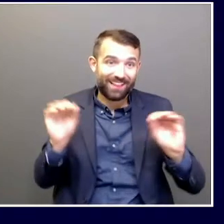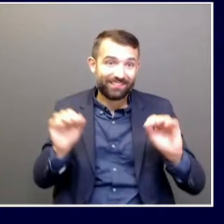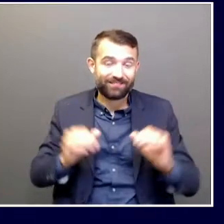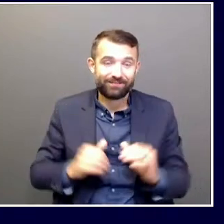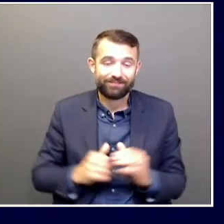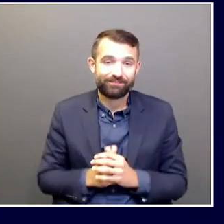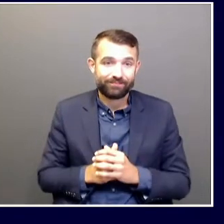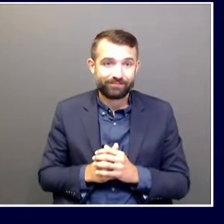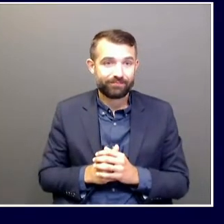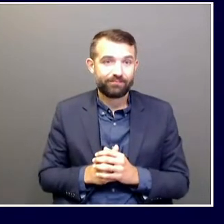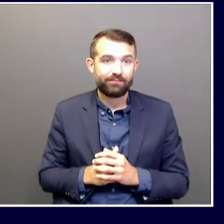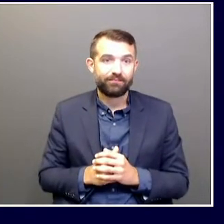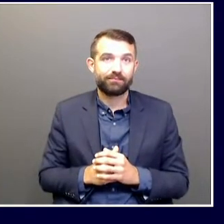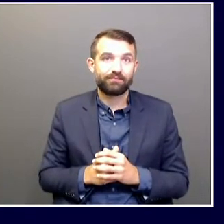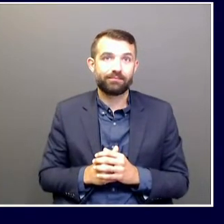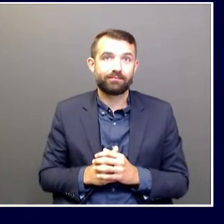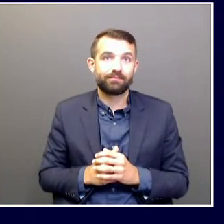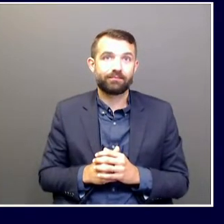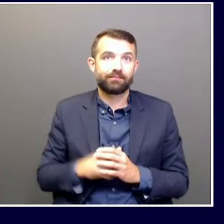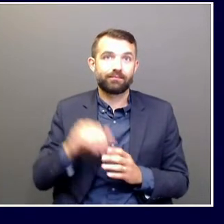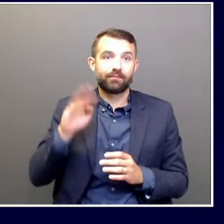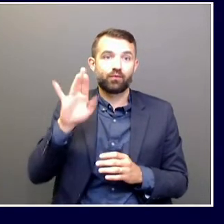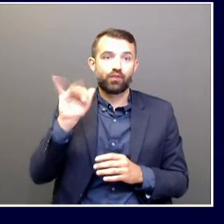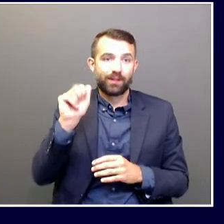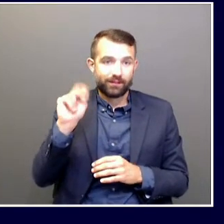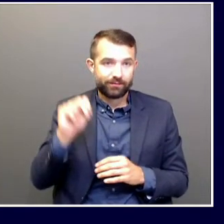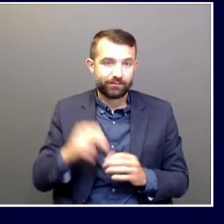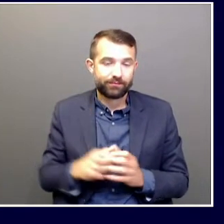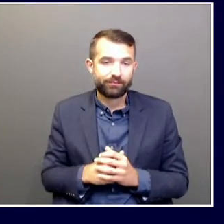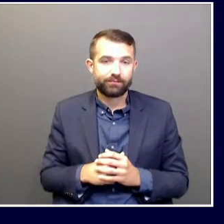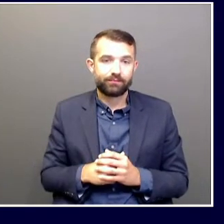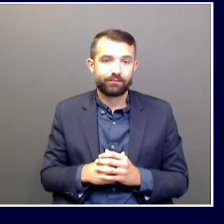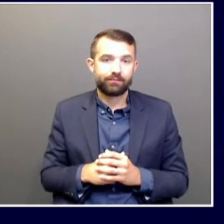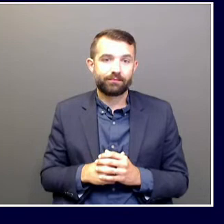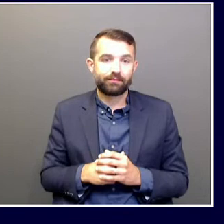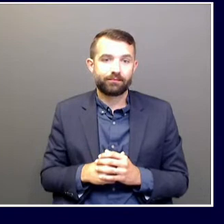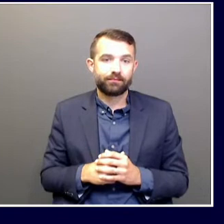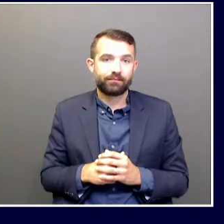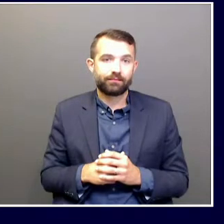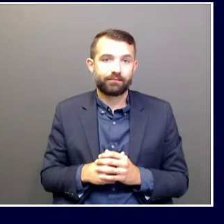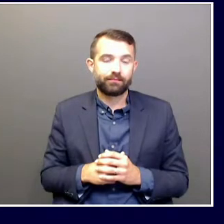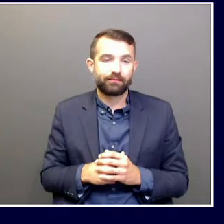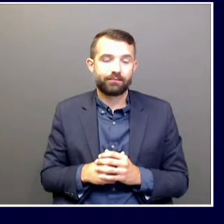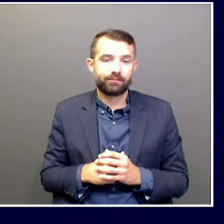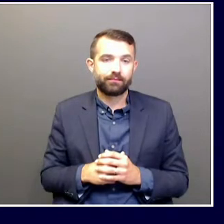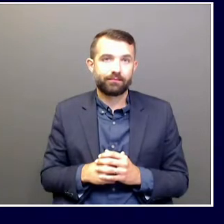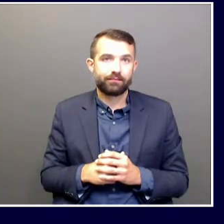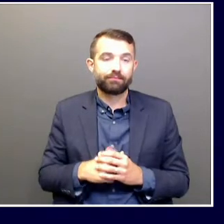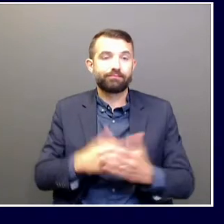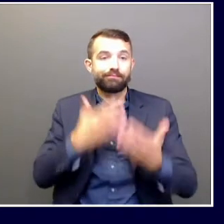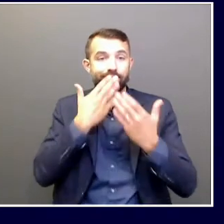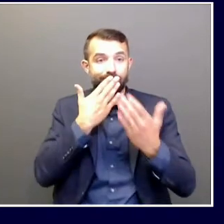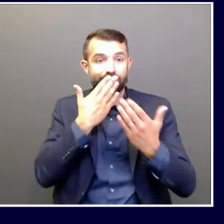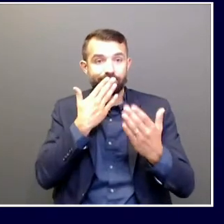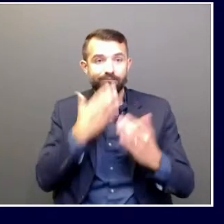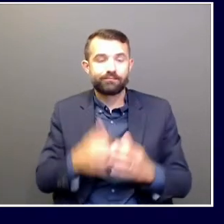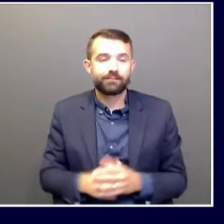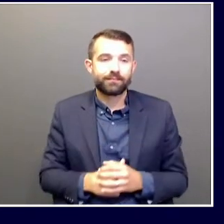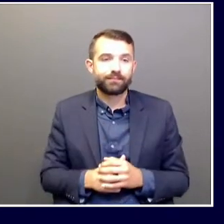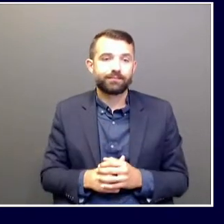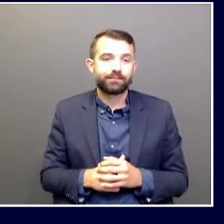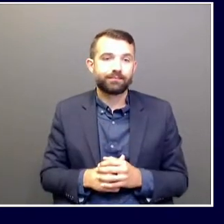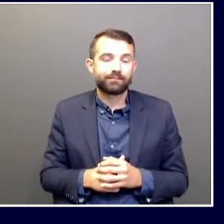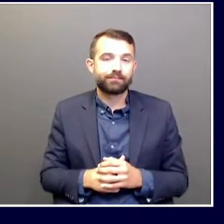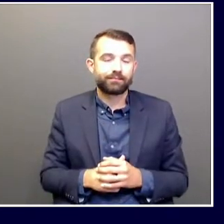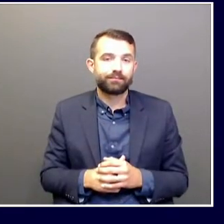Let me go to Brian Sullivan at WABI next. Thank you, Dr. Shah. My first question is about capacity, and I'm